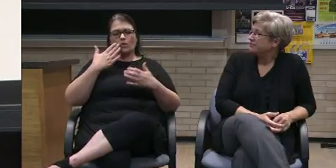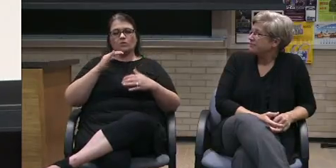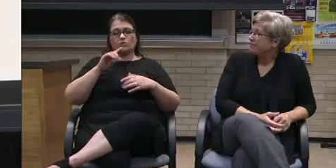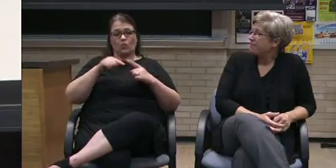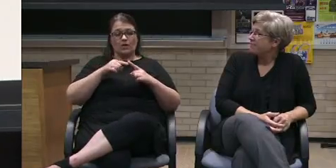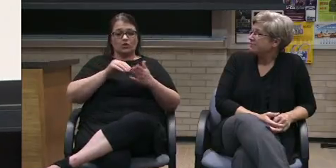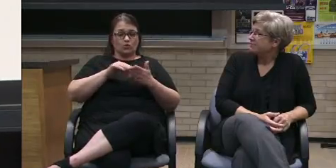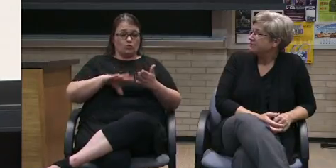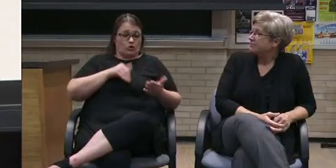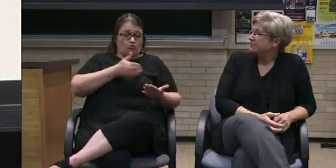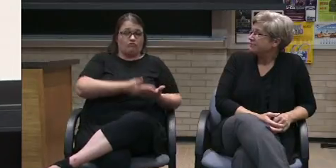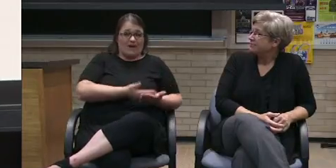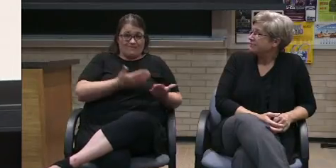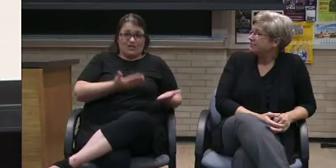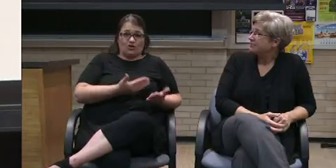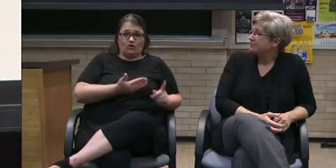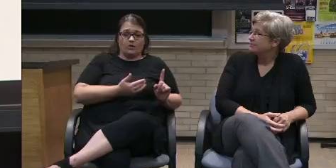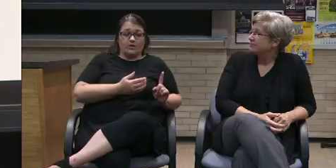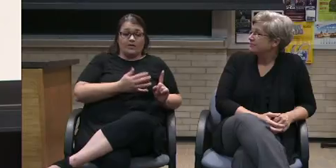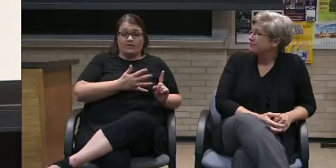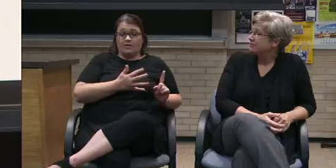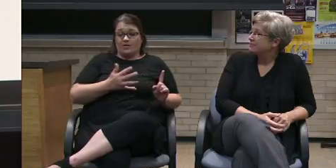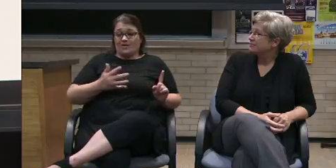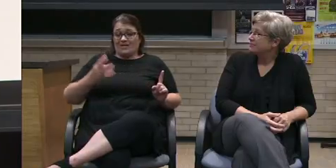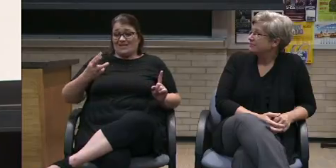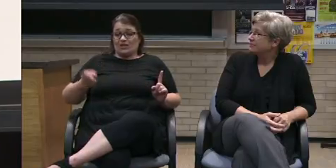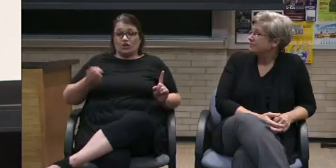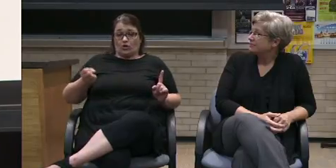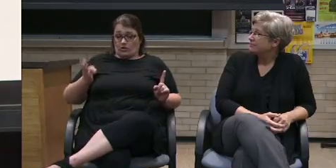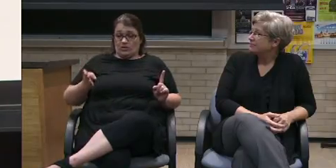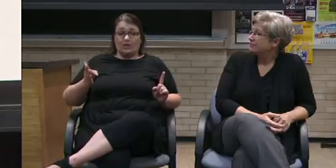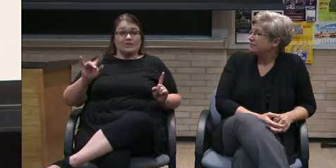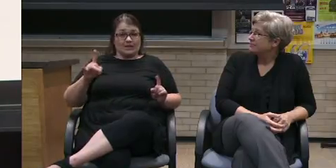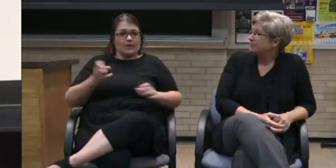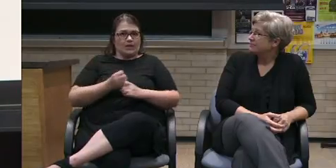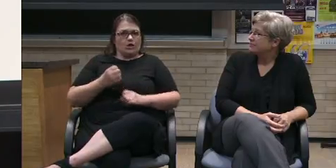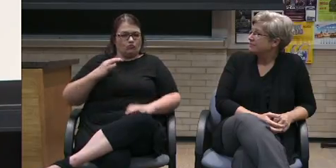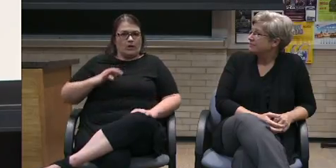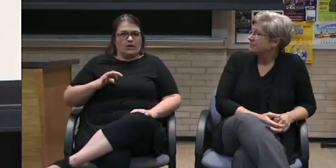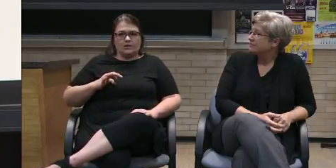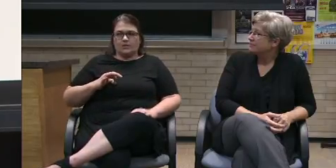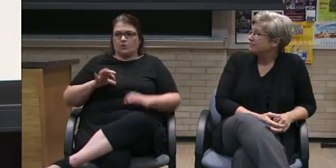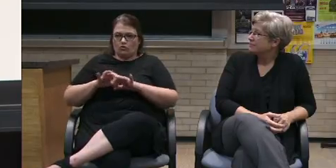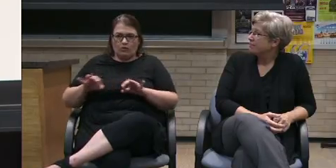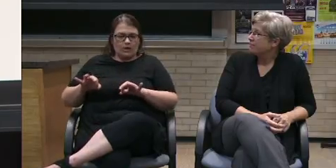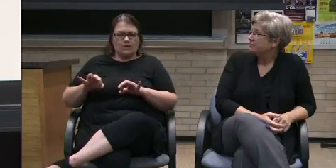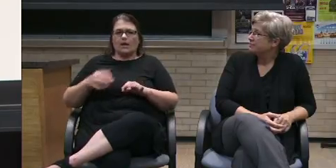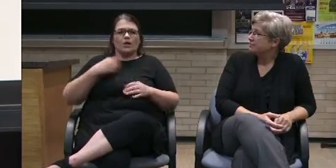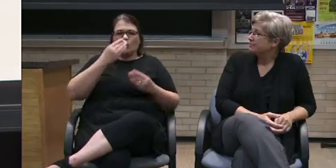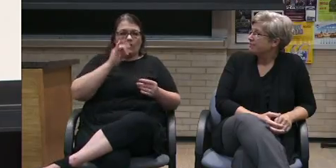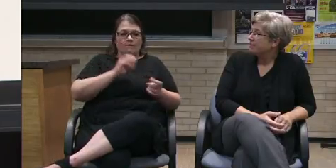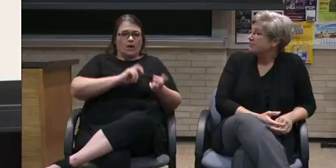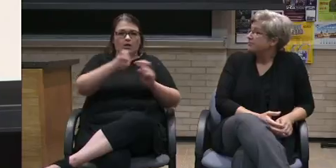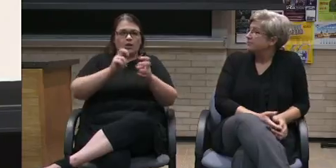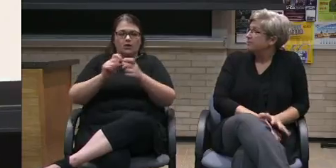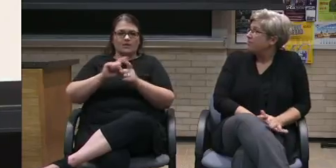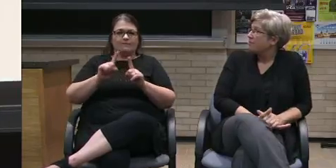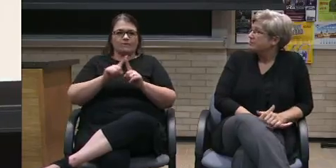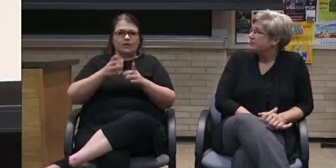here, 6 years later, do they have a credential? That's all I want to know. I don't care whether they started in one program or changed. Just, can we do that